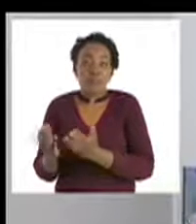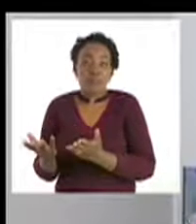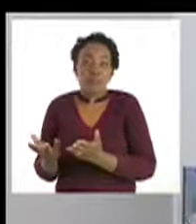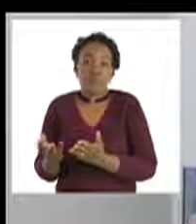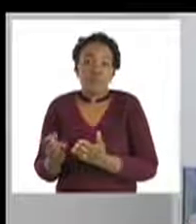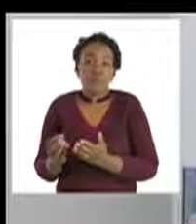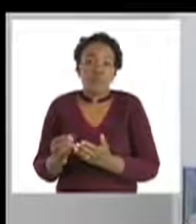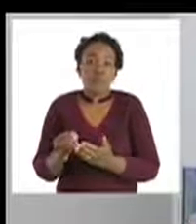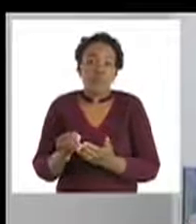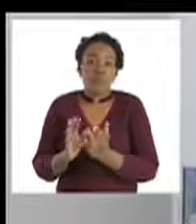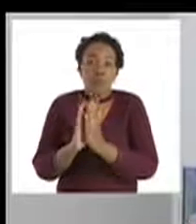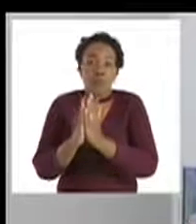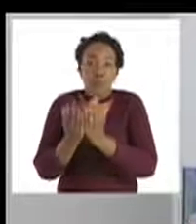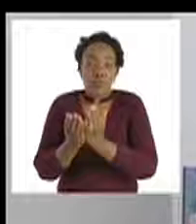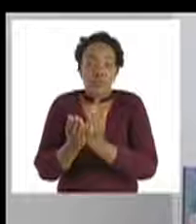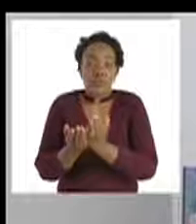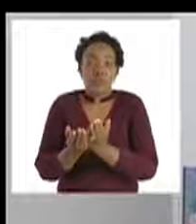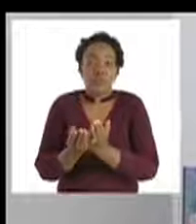books